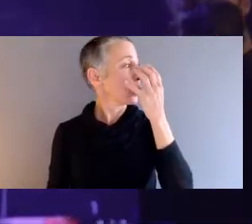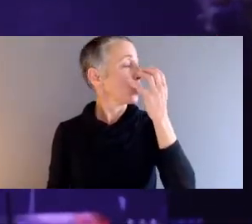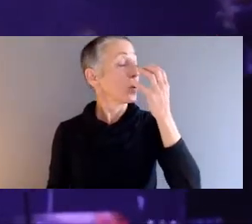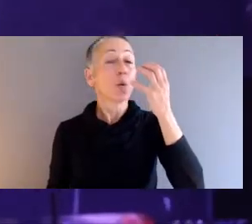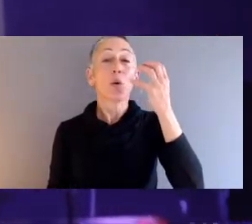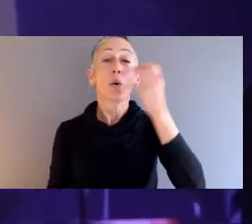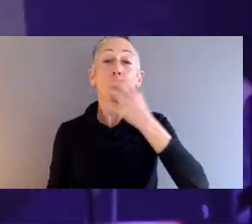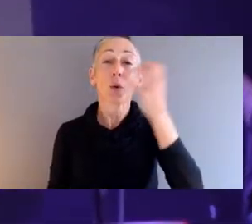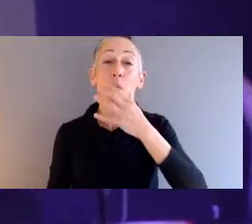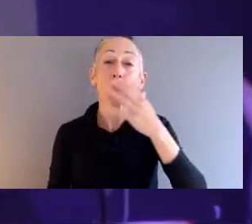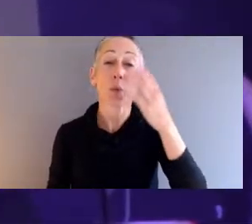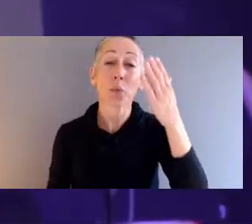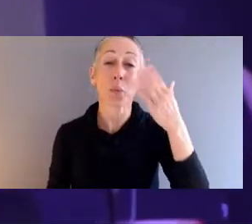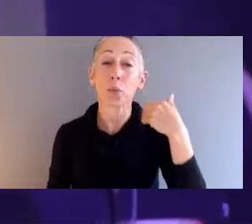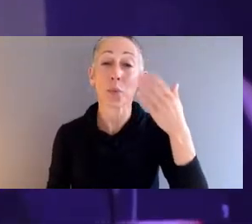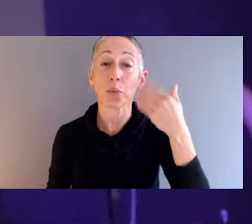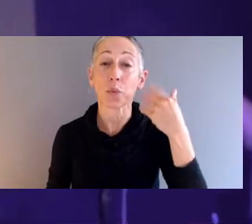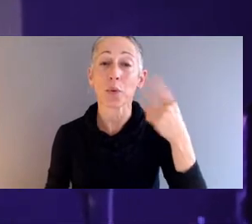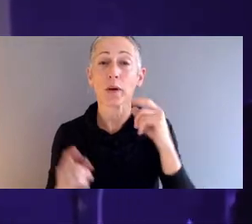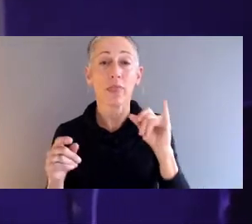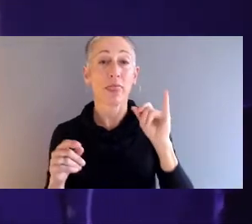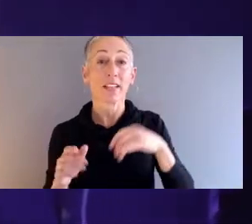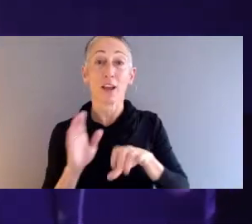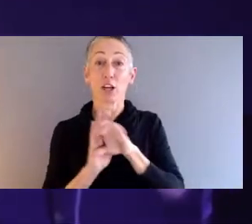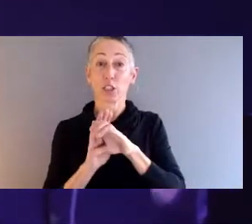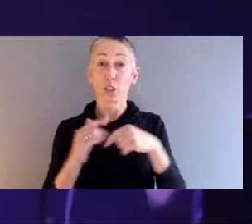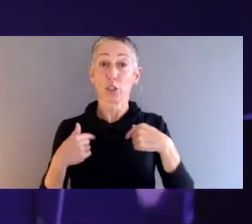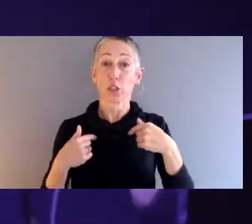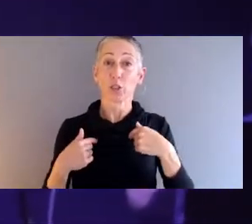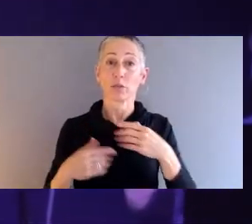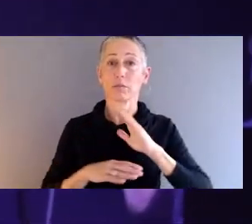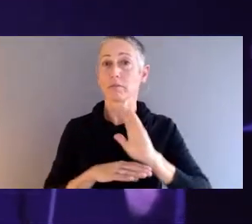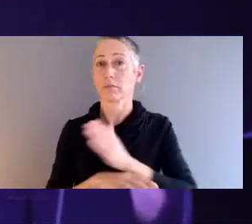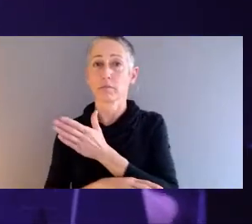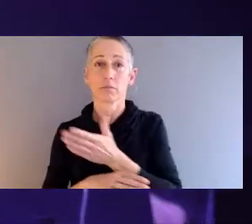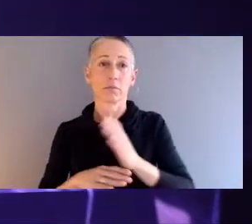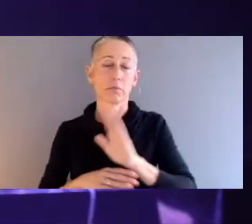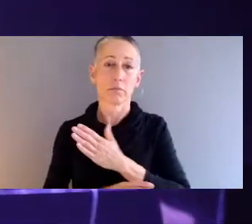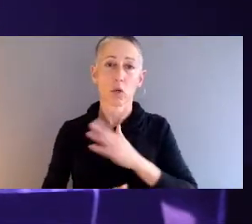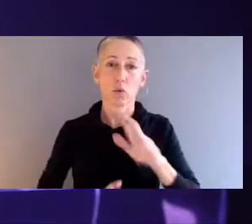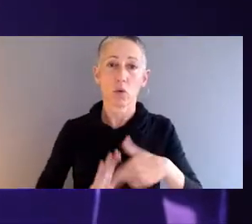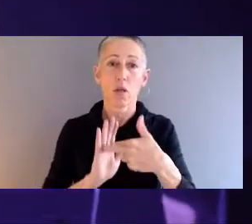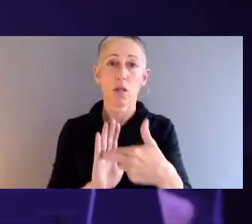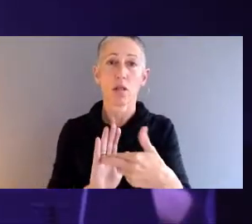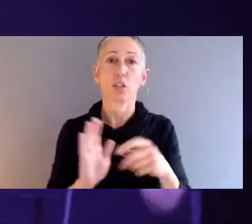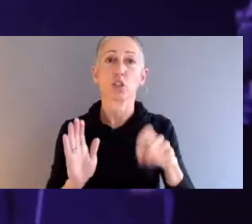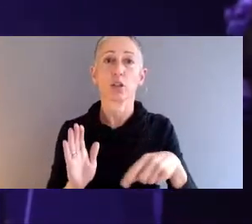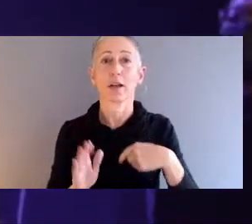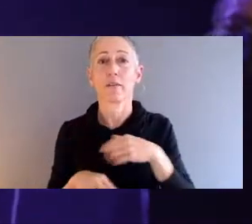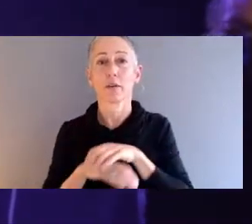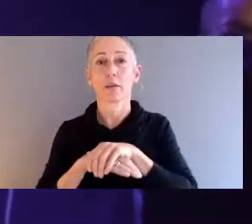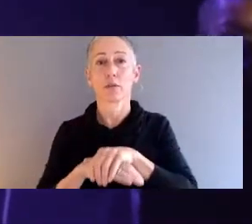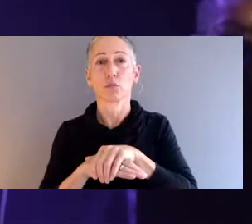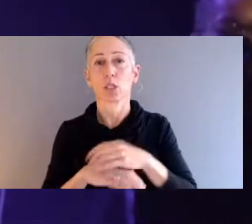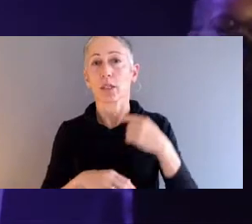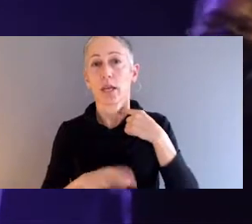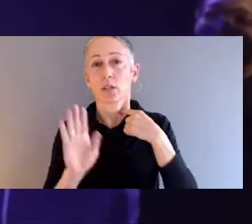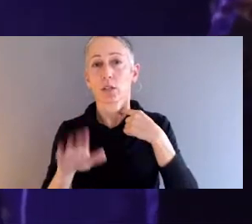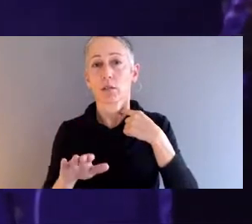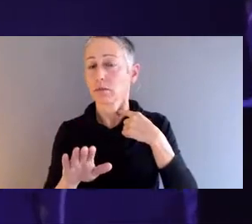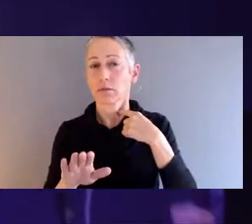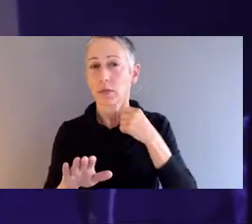The character in this, that I'm singing the song from, the character is supposed to have a British accent. I'll spare you all that, but this is